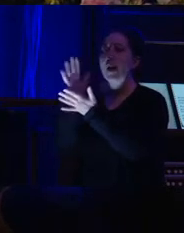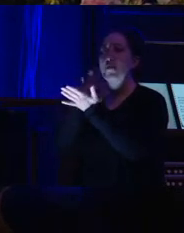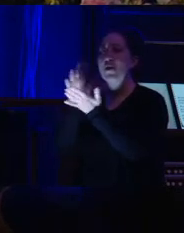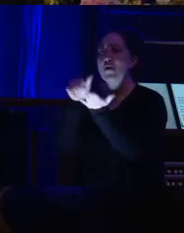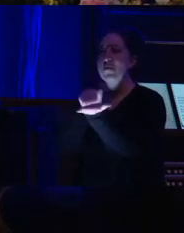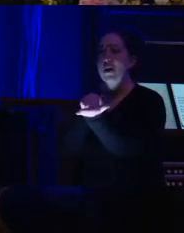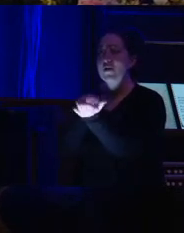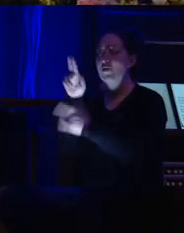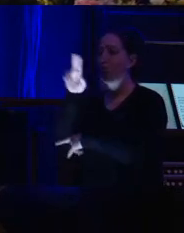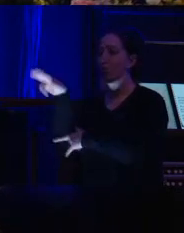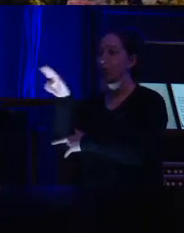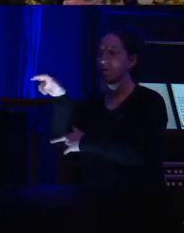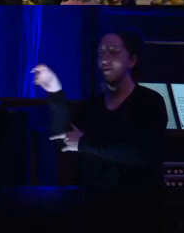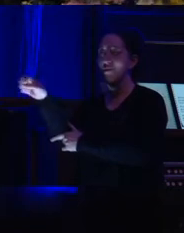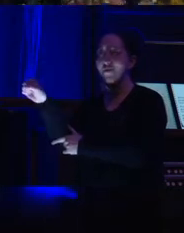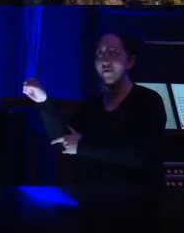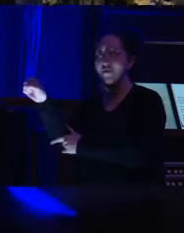America.